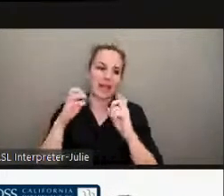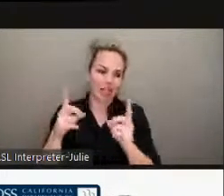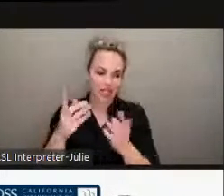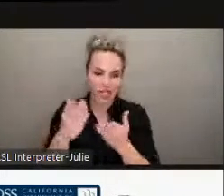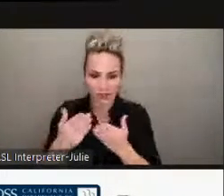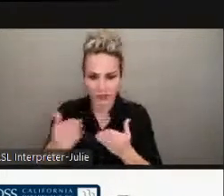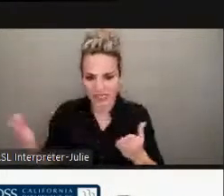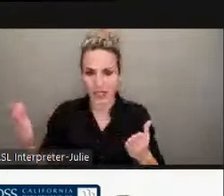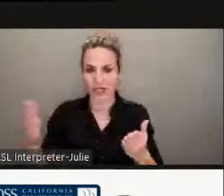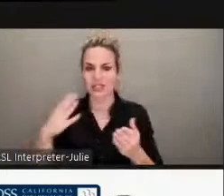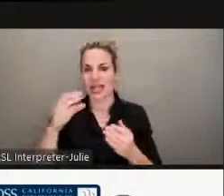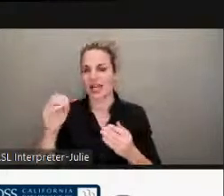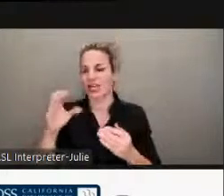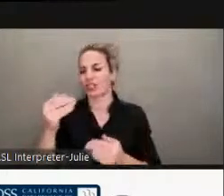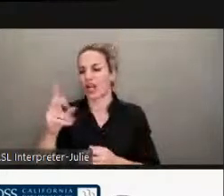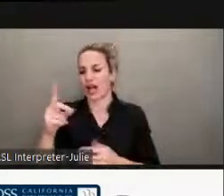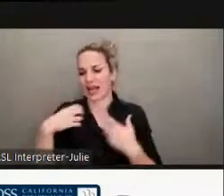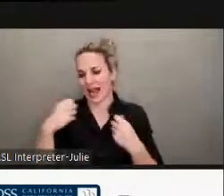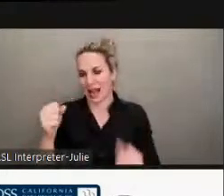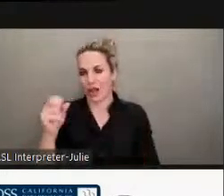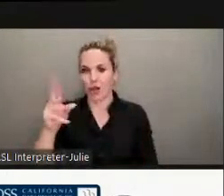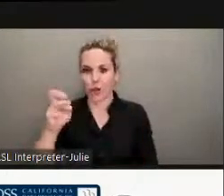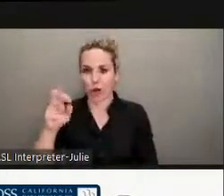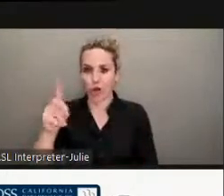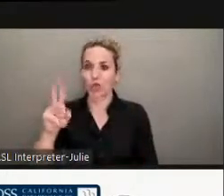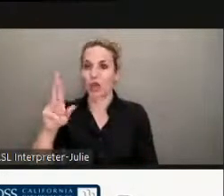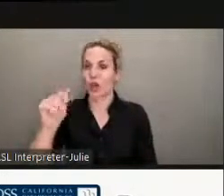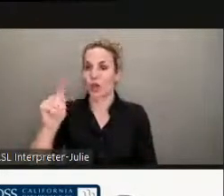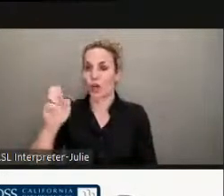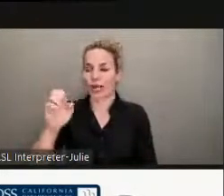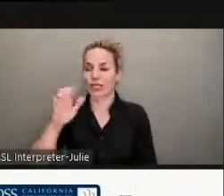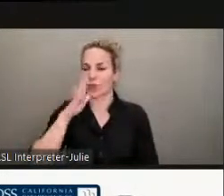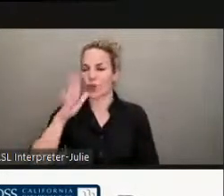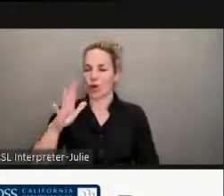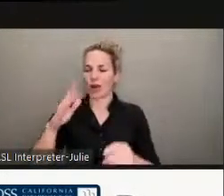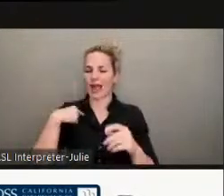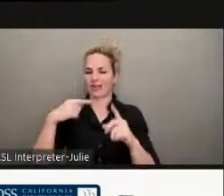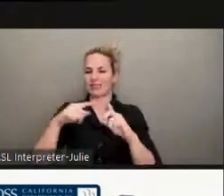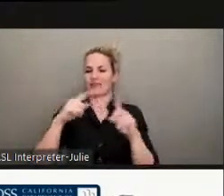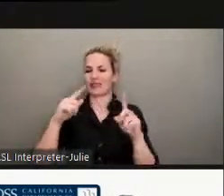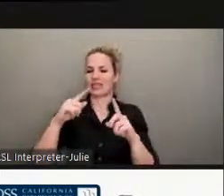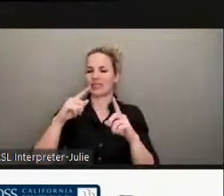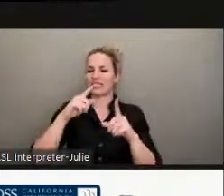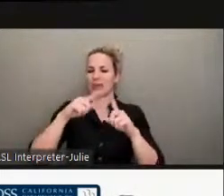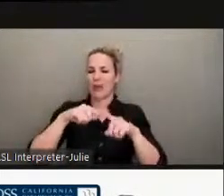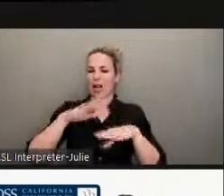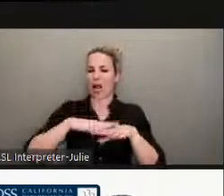materials, and child health records. Rates will also be differentiated by program type.